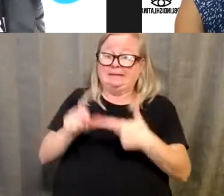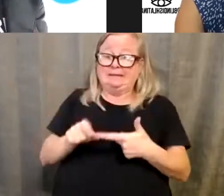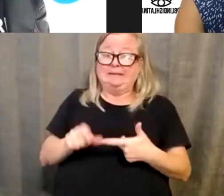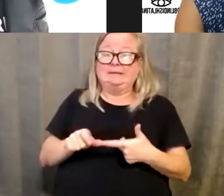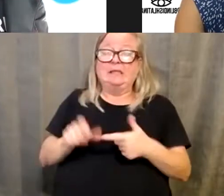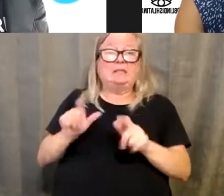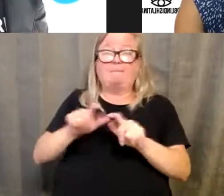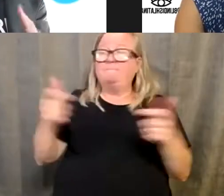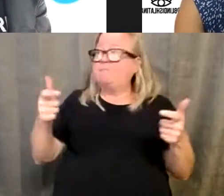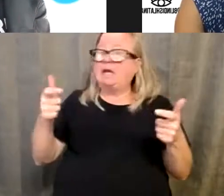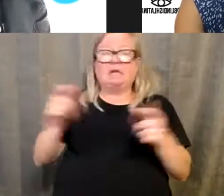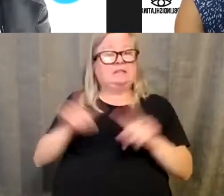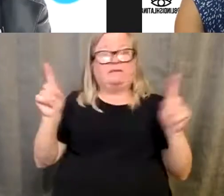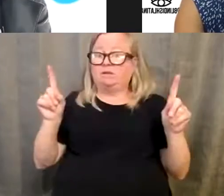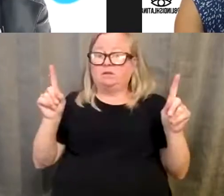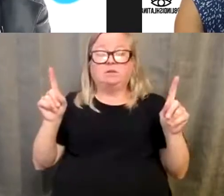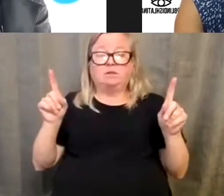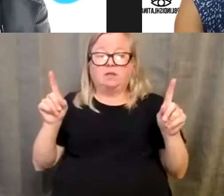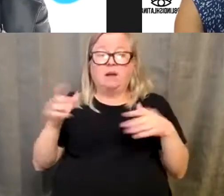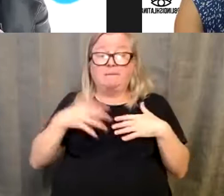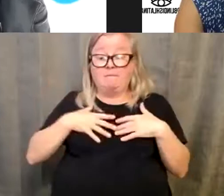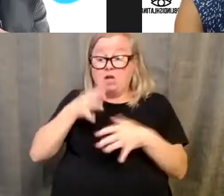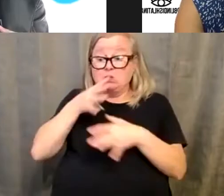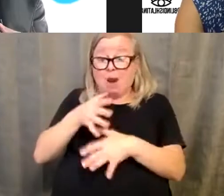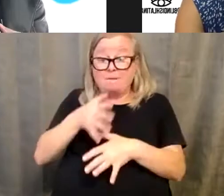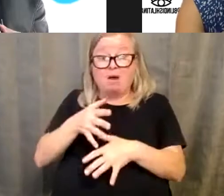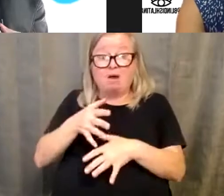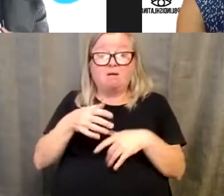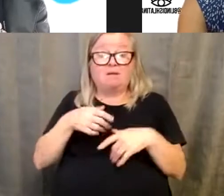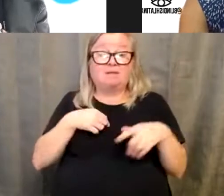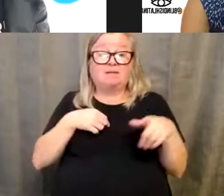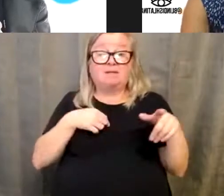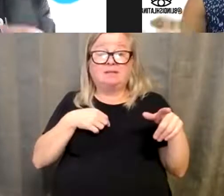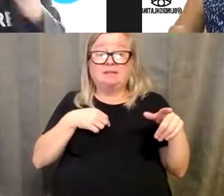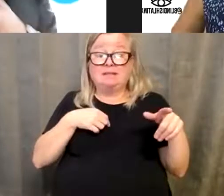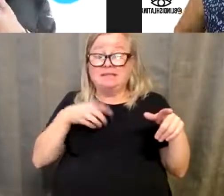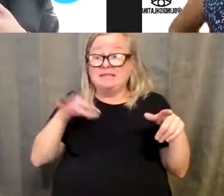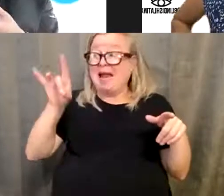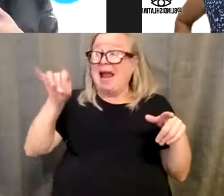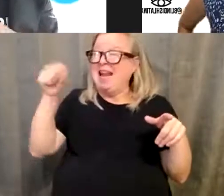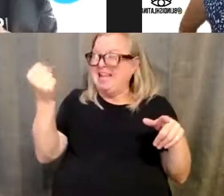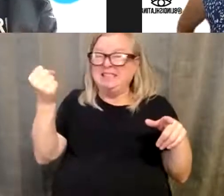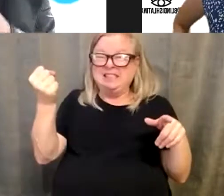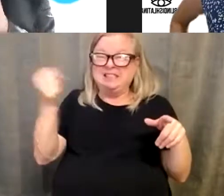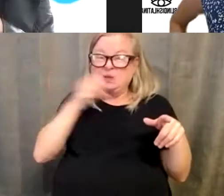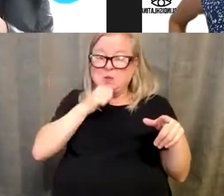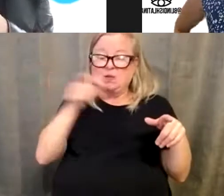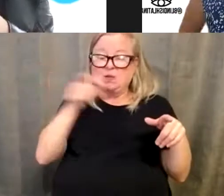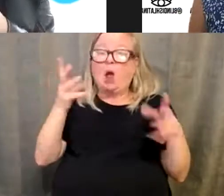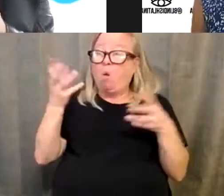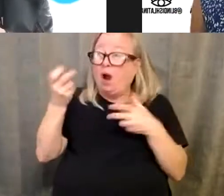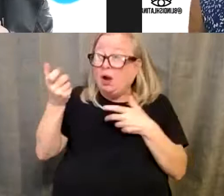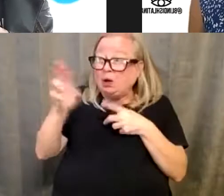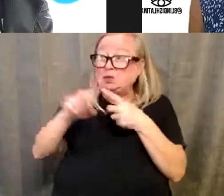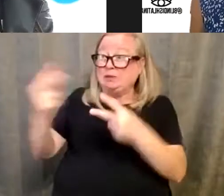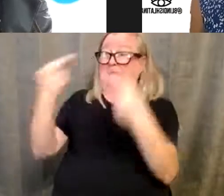difference. Imagine my grandma, for example. My grandma is in her 80s. I would love to have her see me on